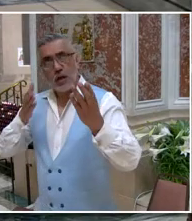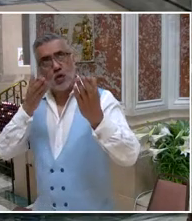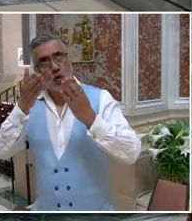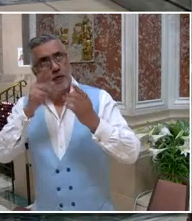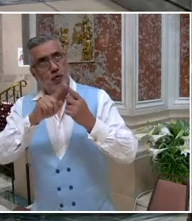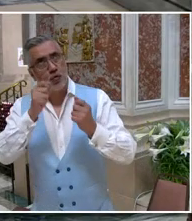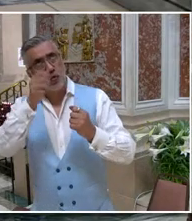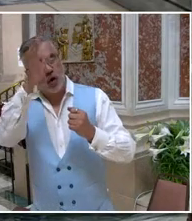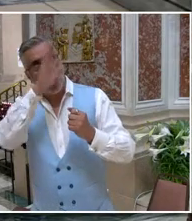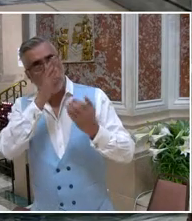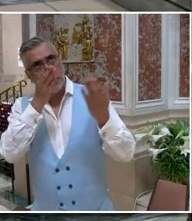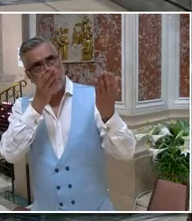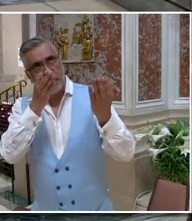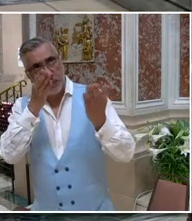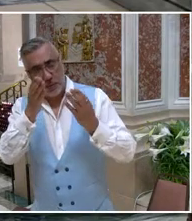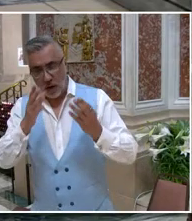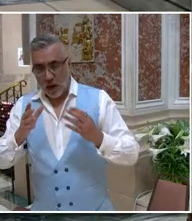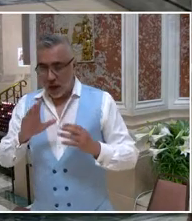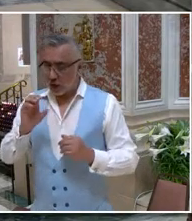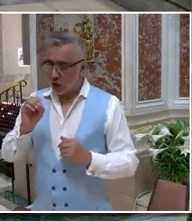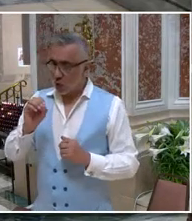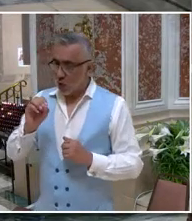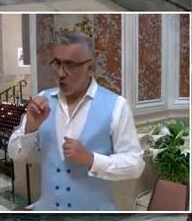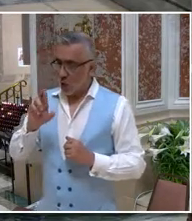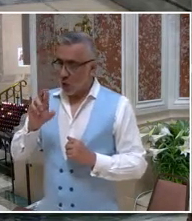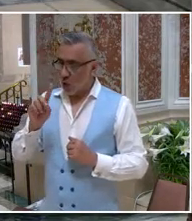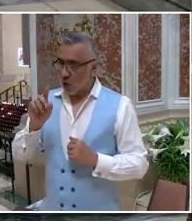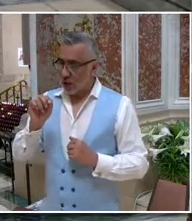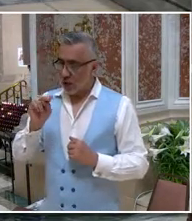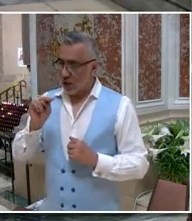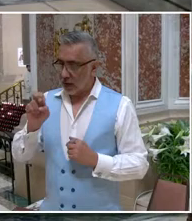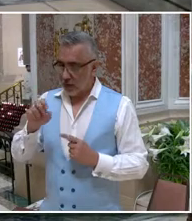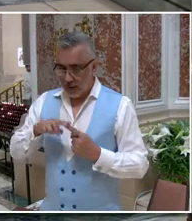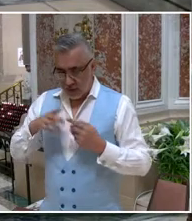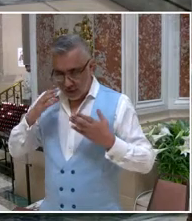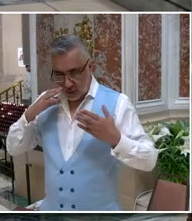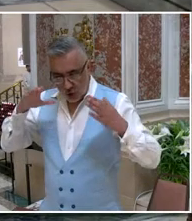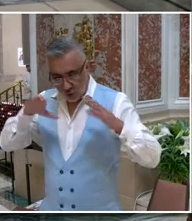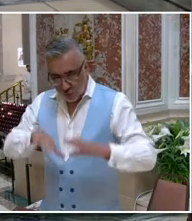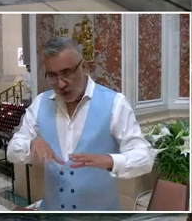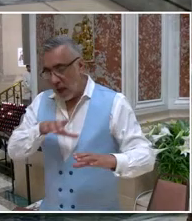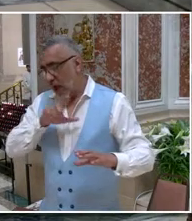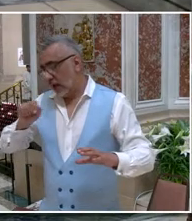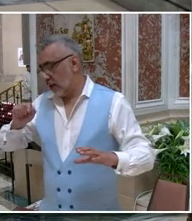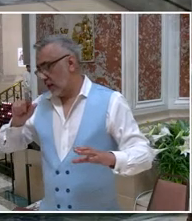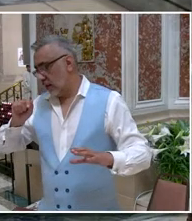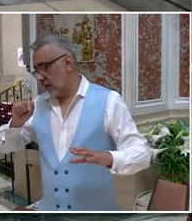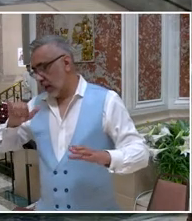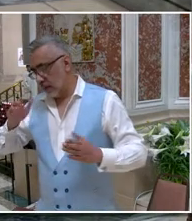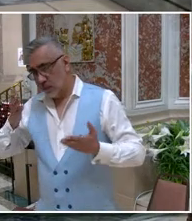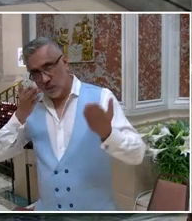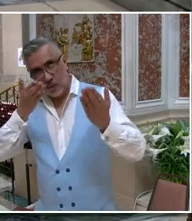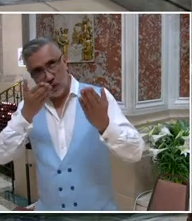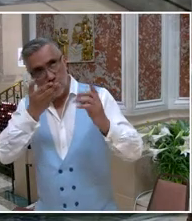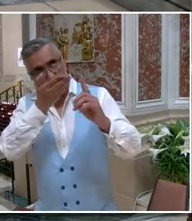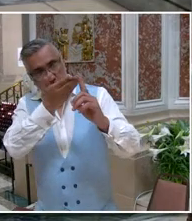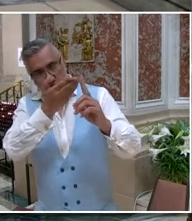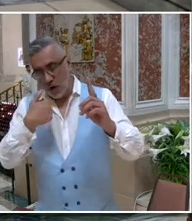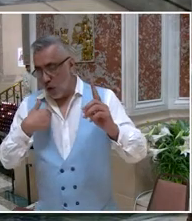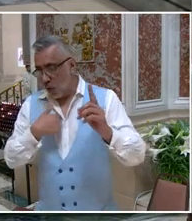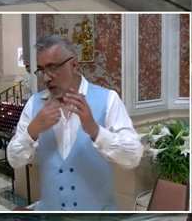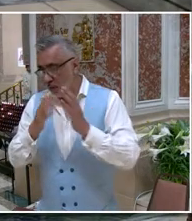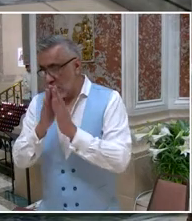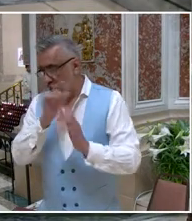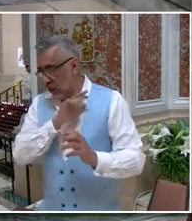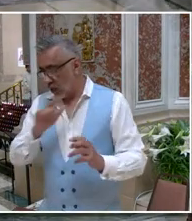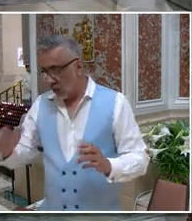people as ordained, consecrated, and lay ministers. We pray to the